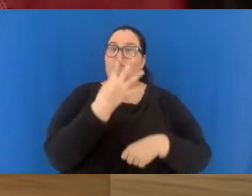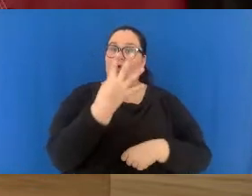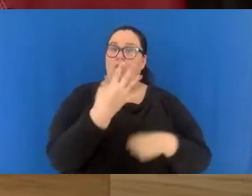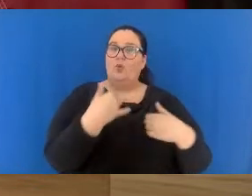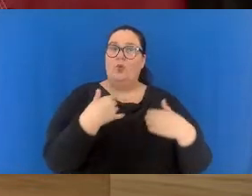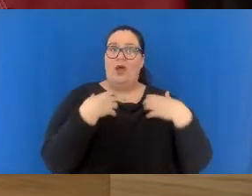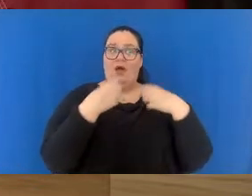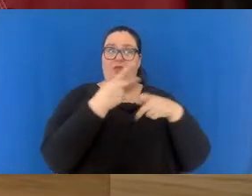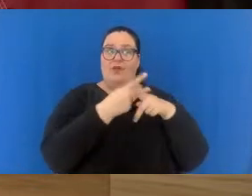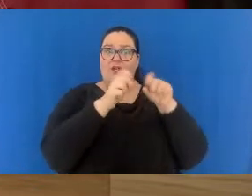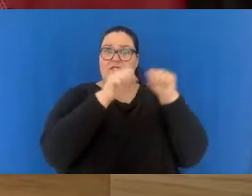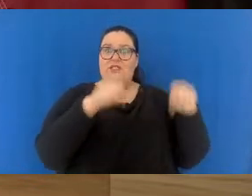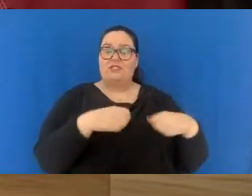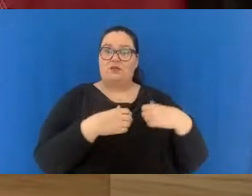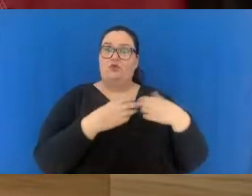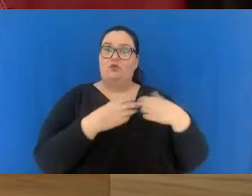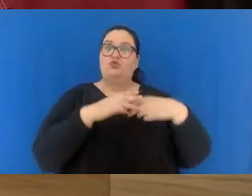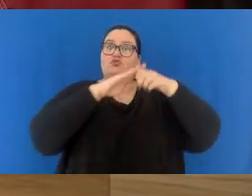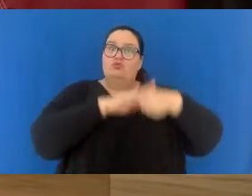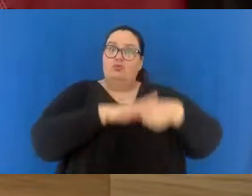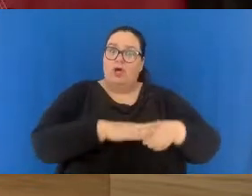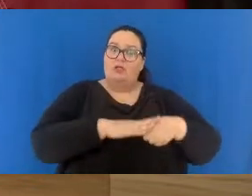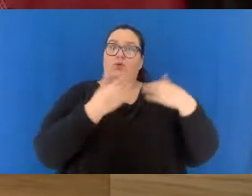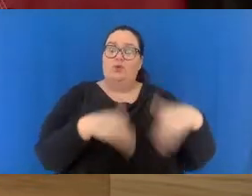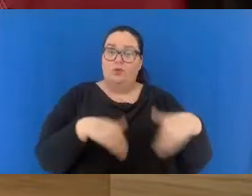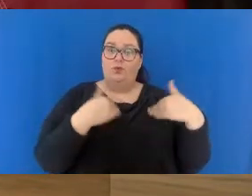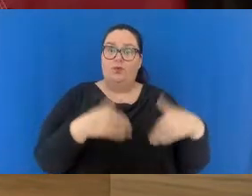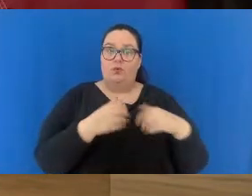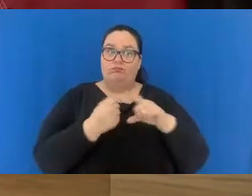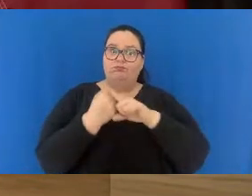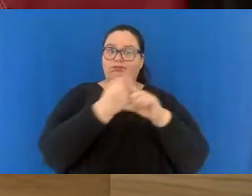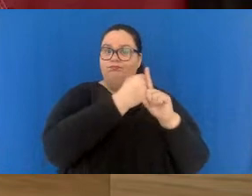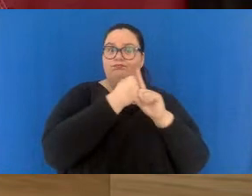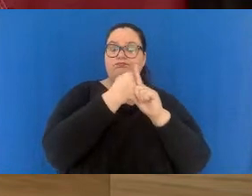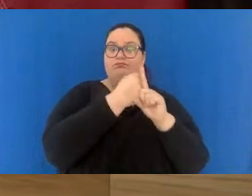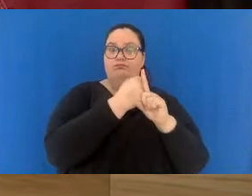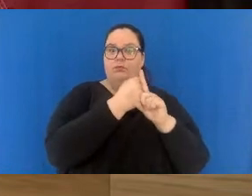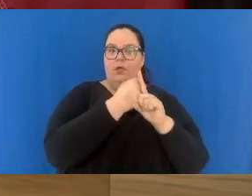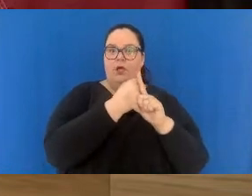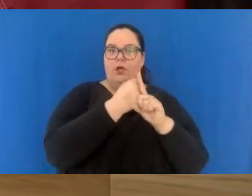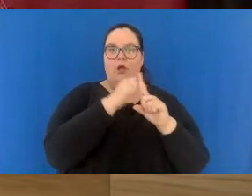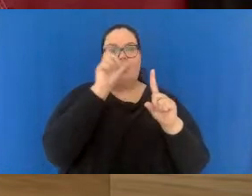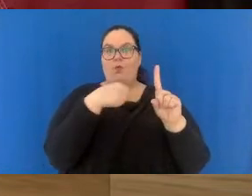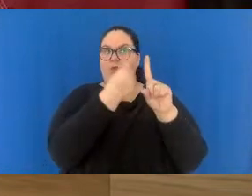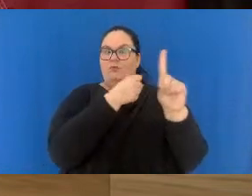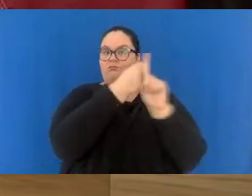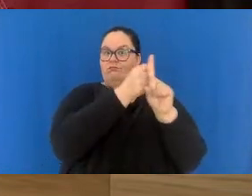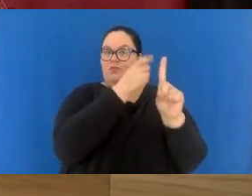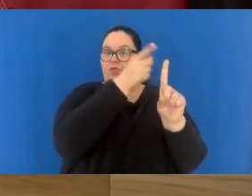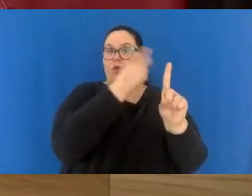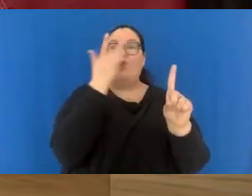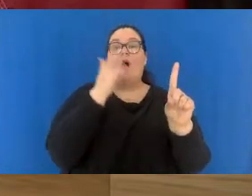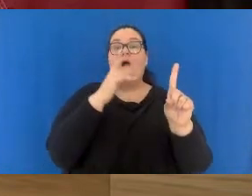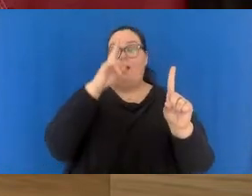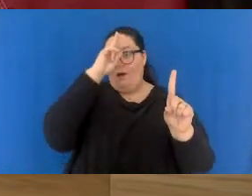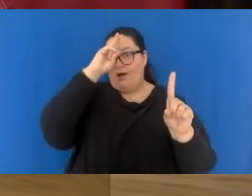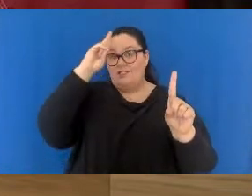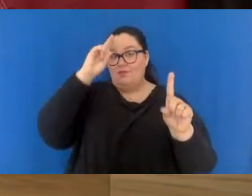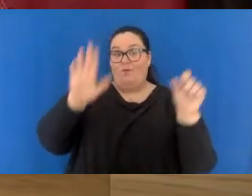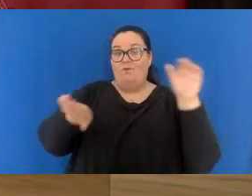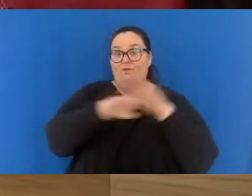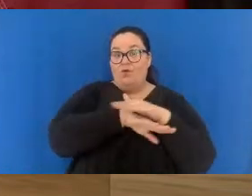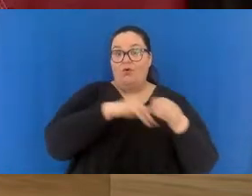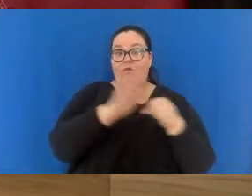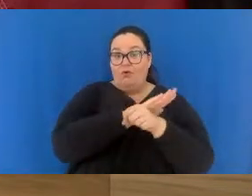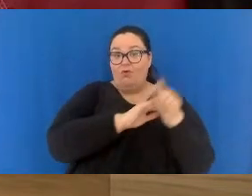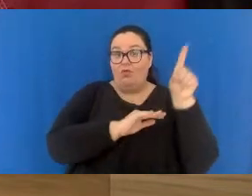Edmundston Grand Falls region. And these impacts are actually being felt in other zones as well, as transfers are